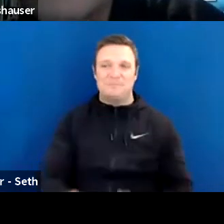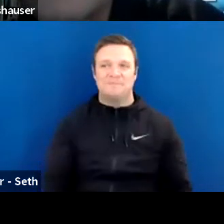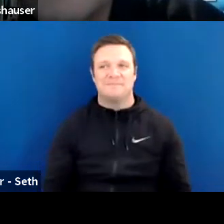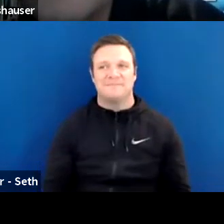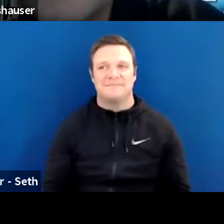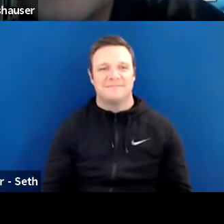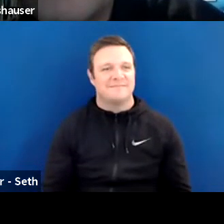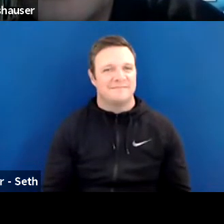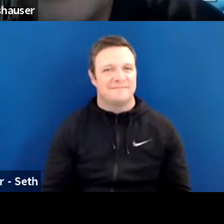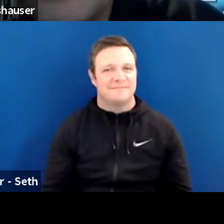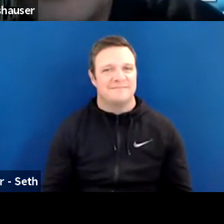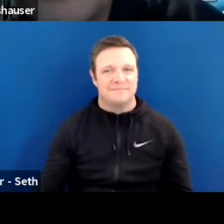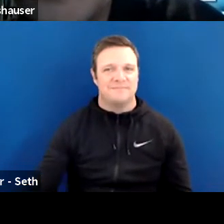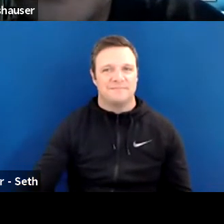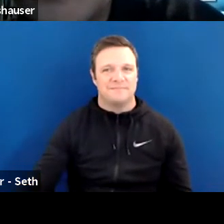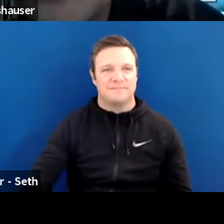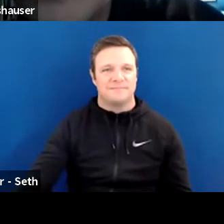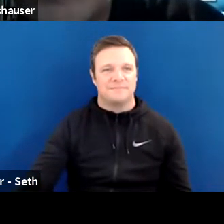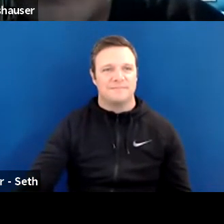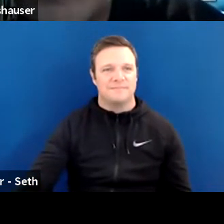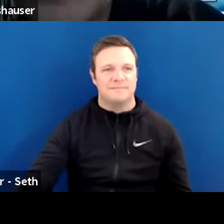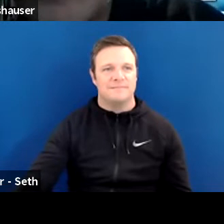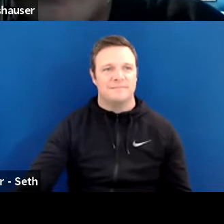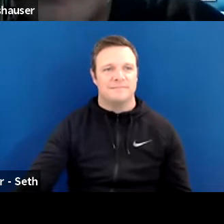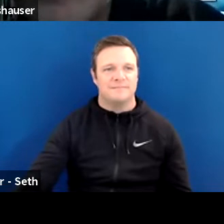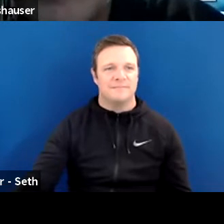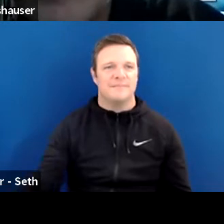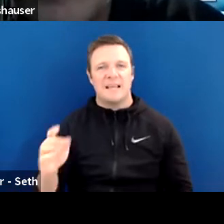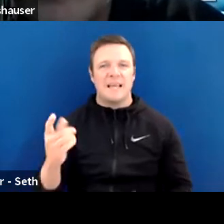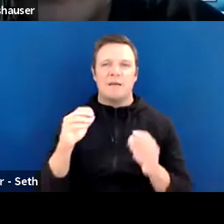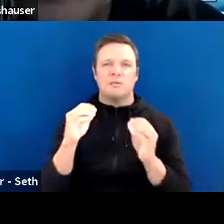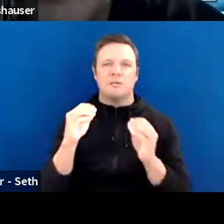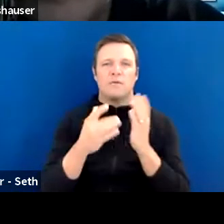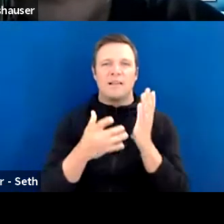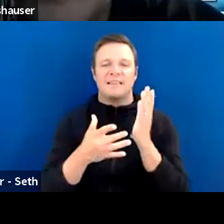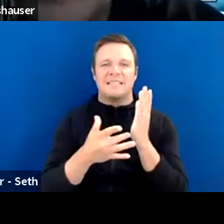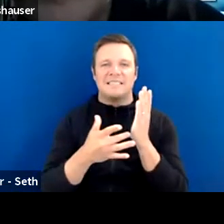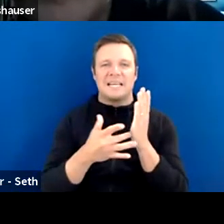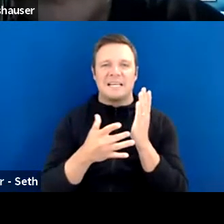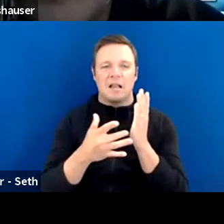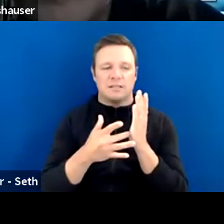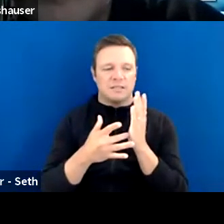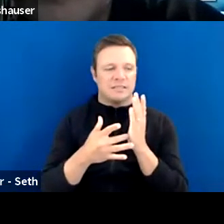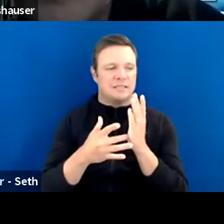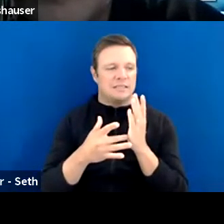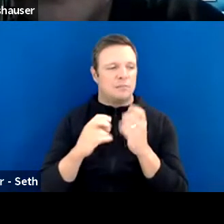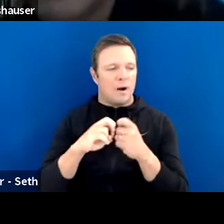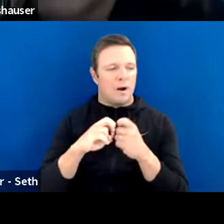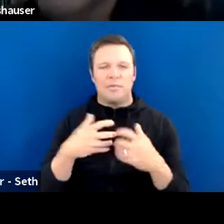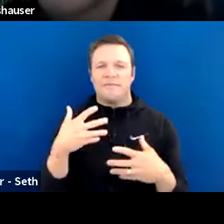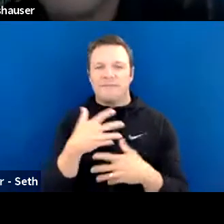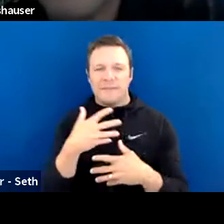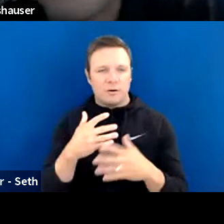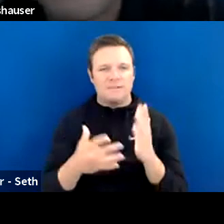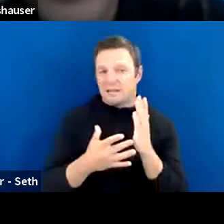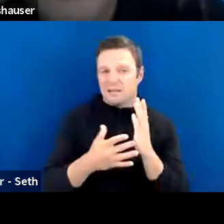same, go into the Word file and add their comments. And I think it was the more technology fear that they had, mostly not the peer review, but I really like